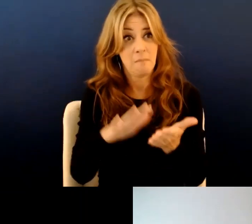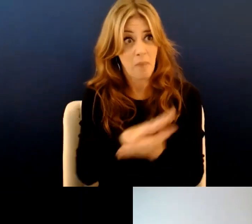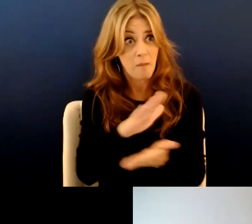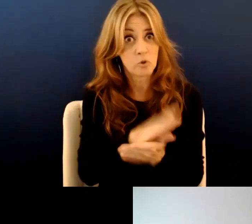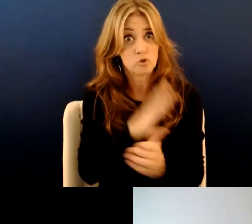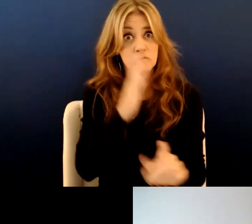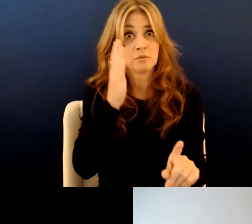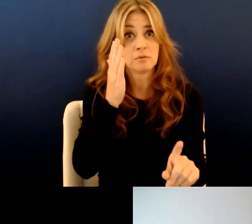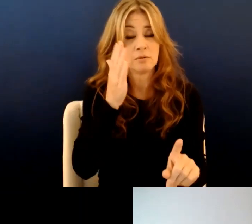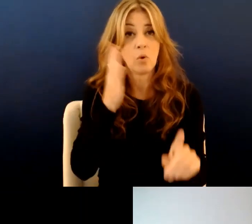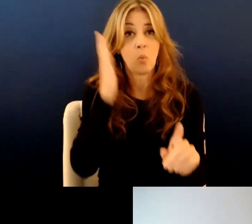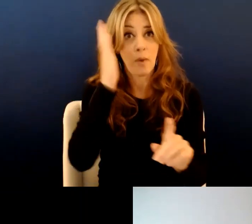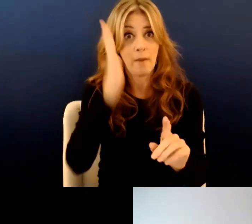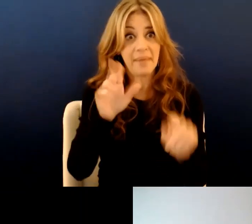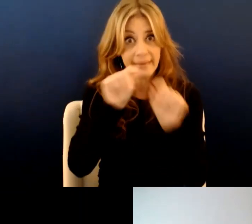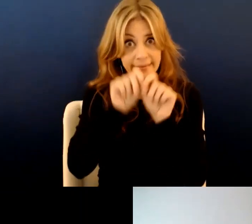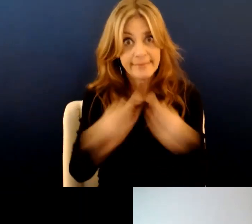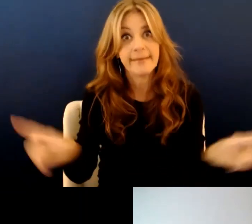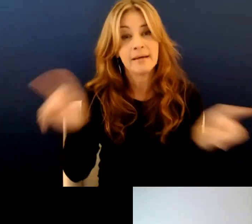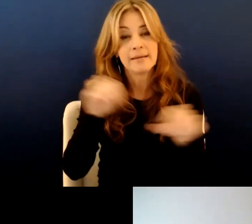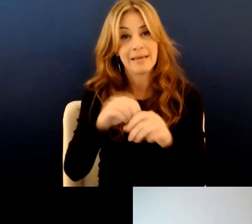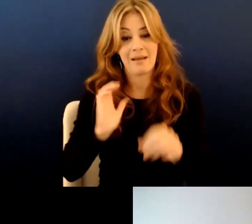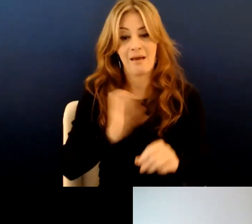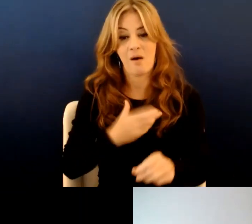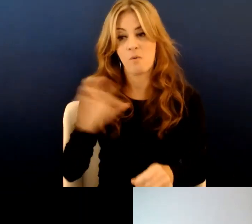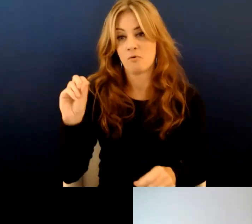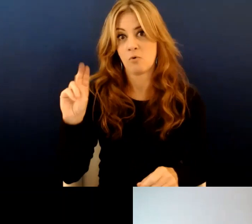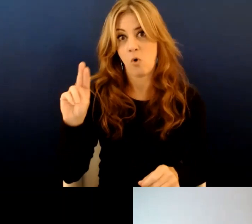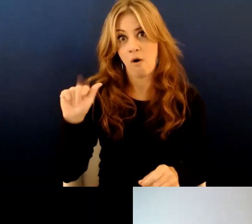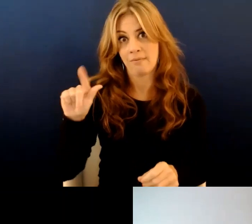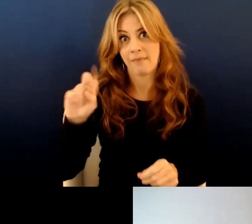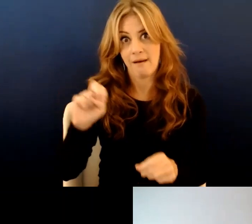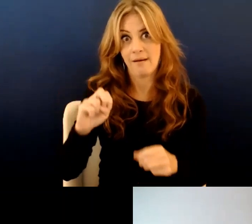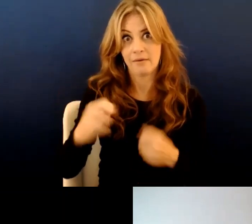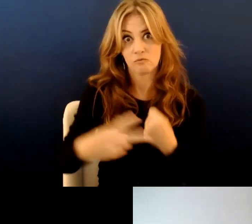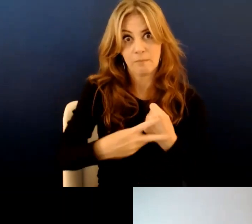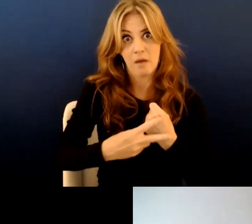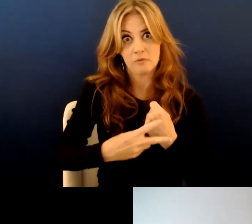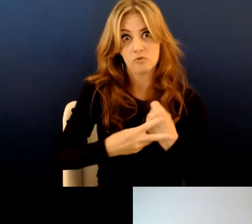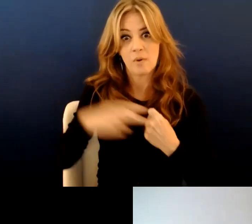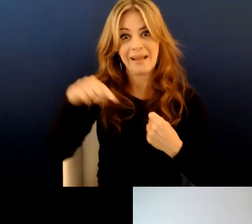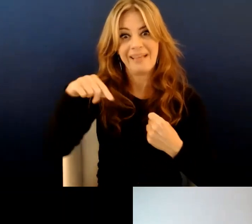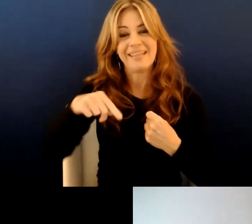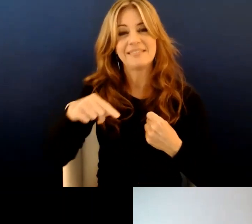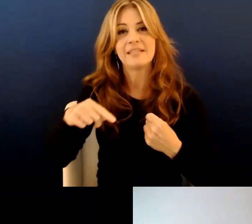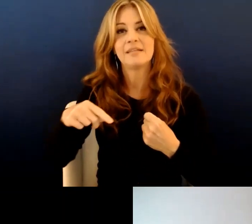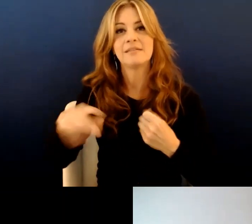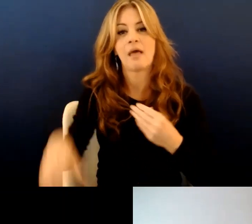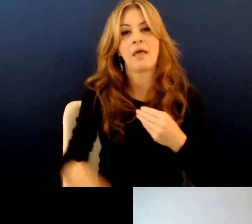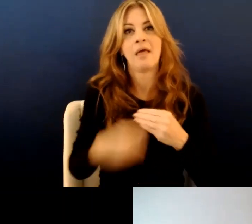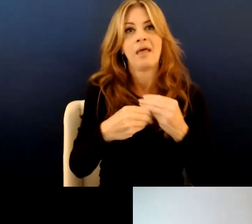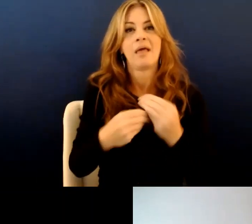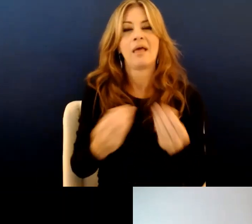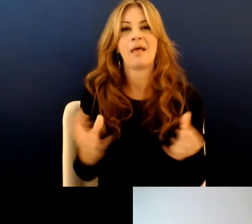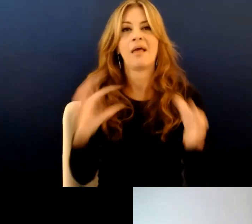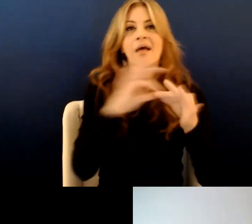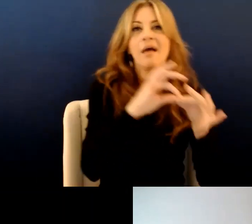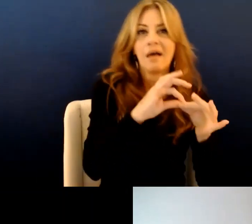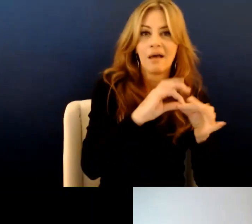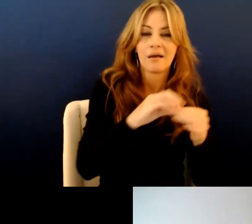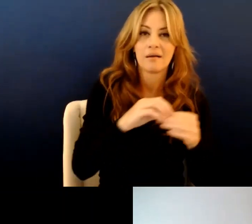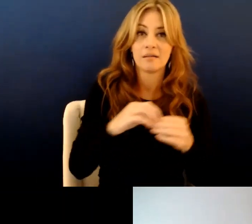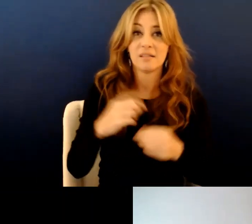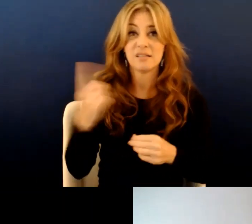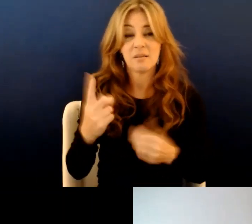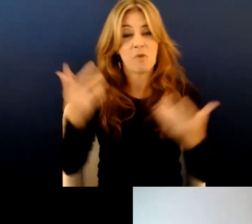papers will be released in our online paper repository. This is a companion opportunity. It's taking something that had